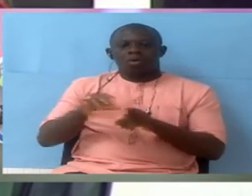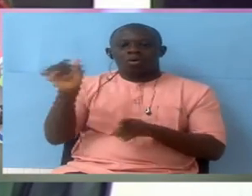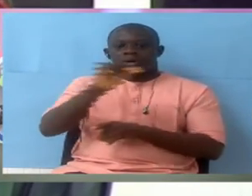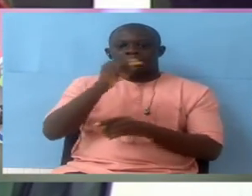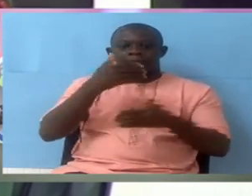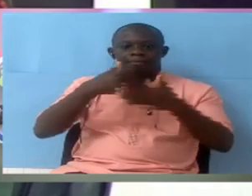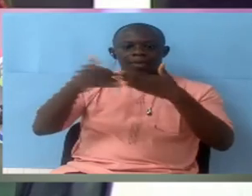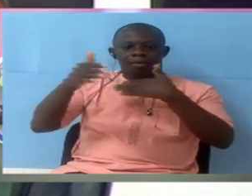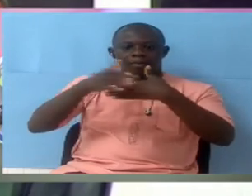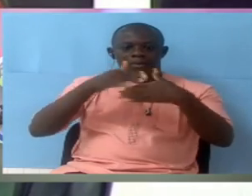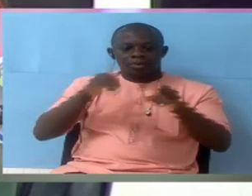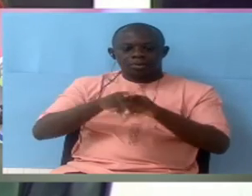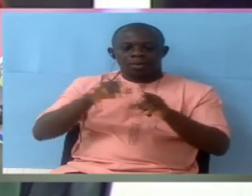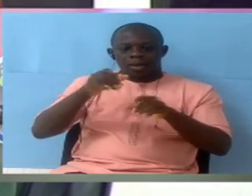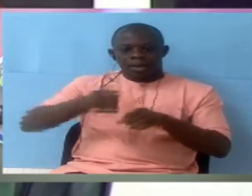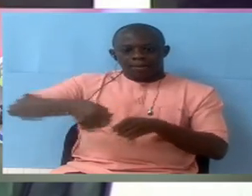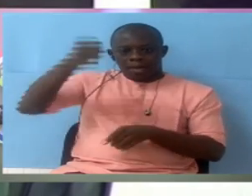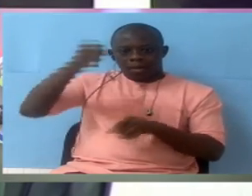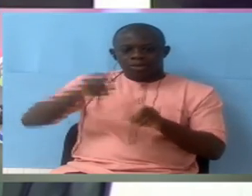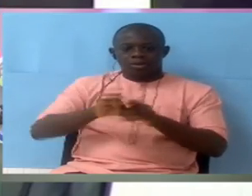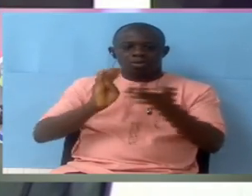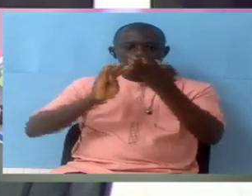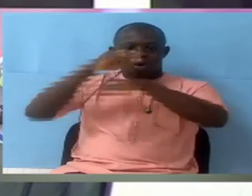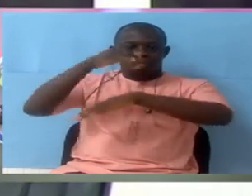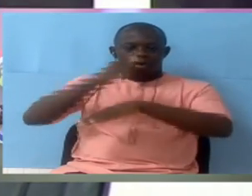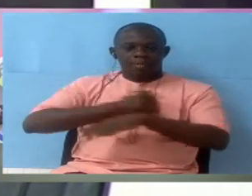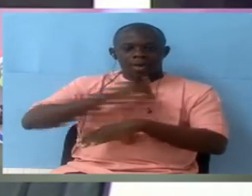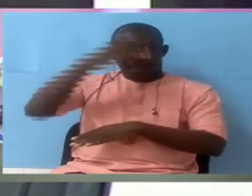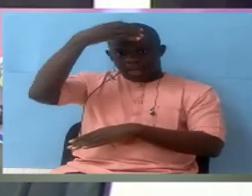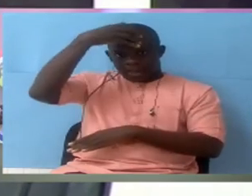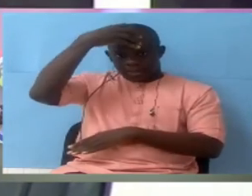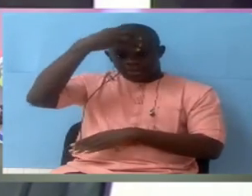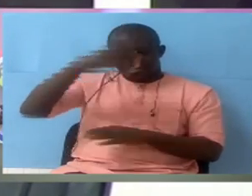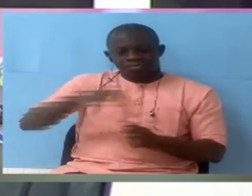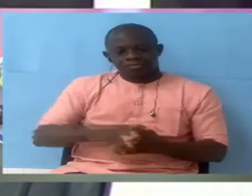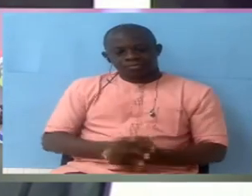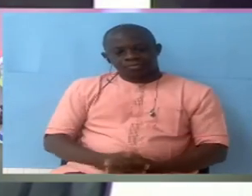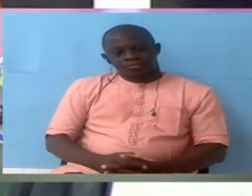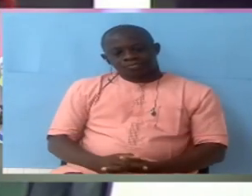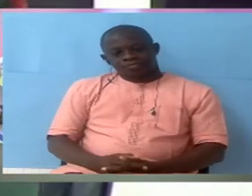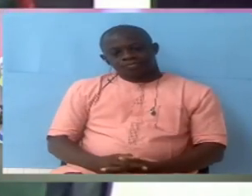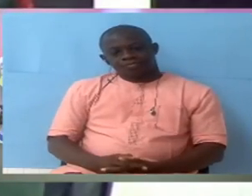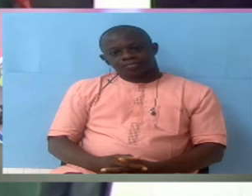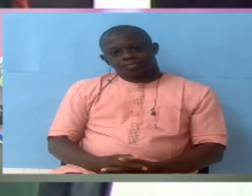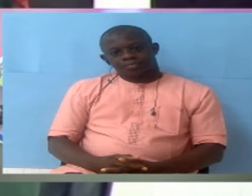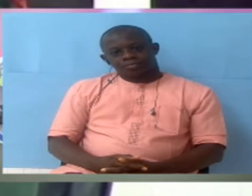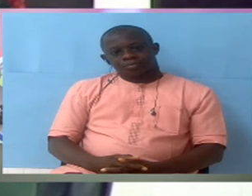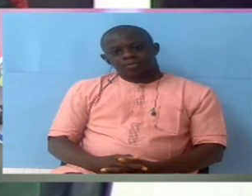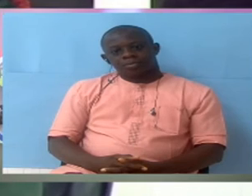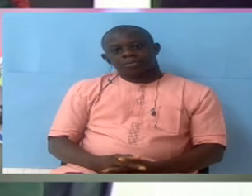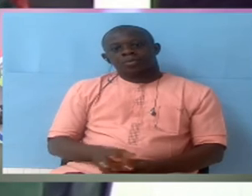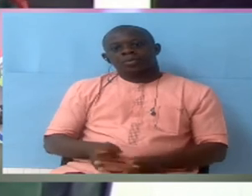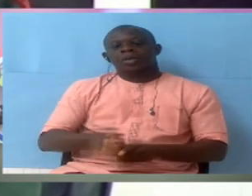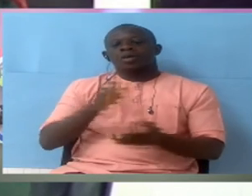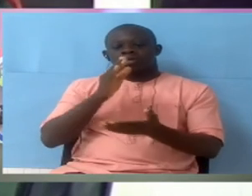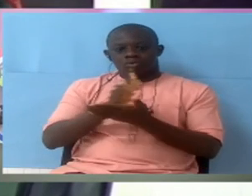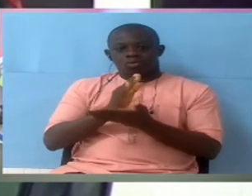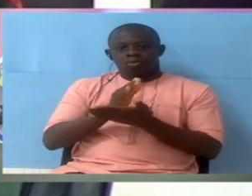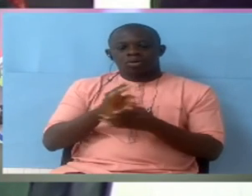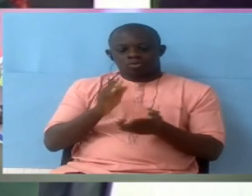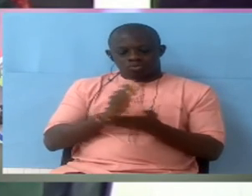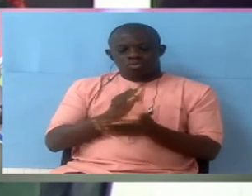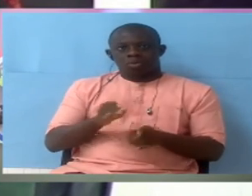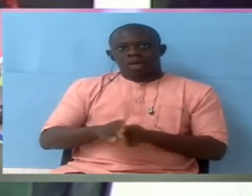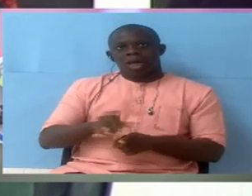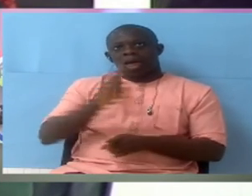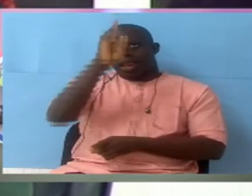plastic bag was put on my head. Ñu jël mbusi nylon sol ko ci sama bop bi. But as God helped me that I was cuffed in